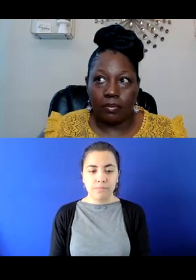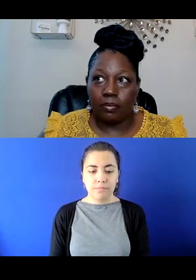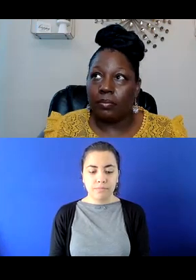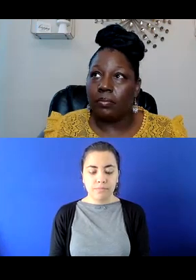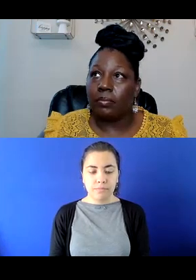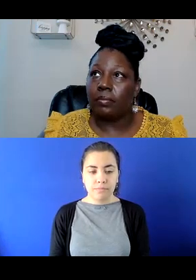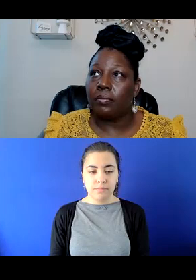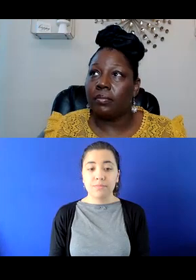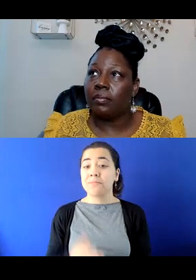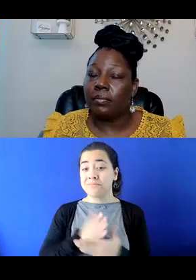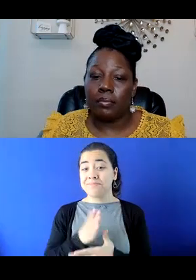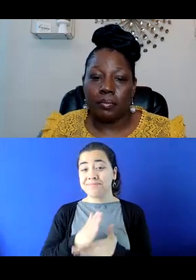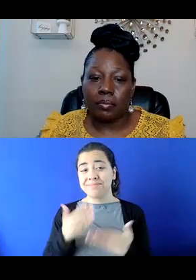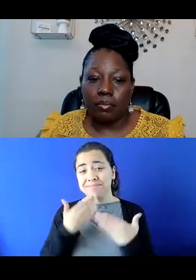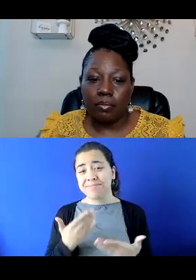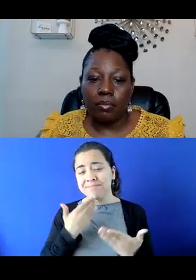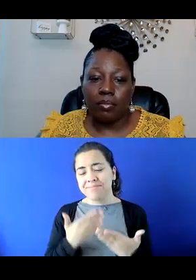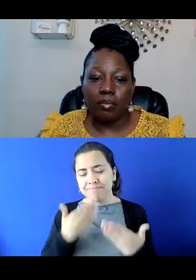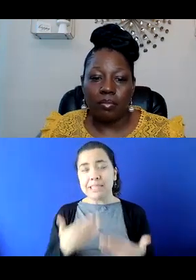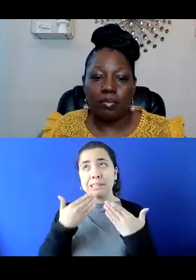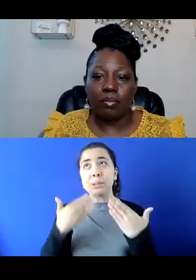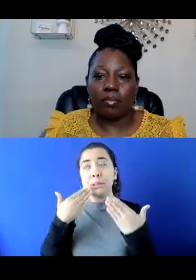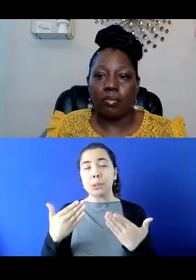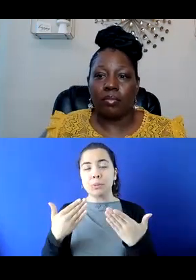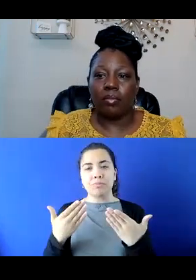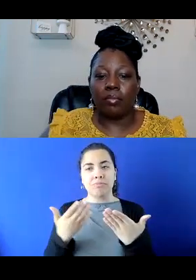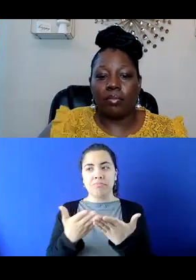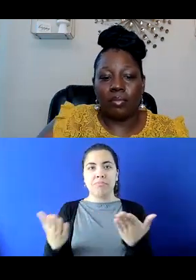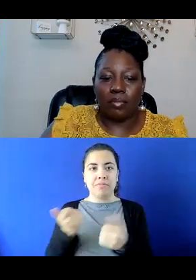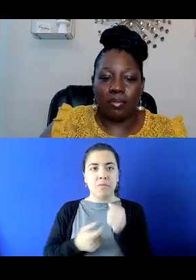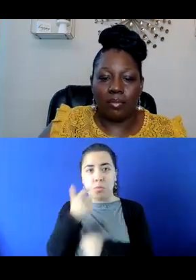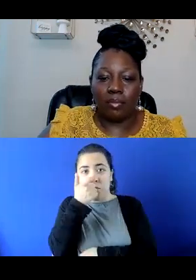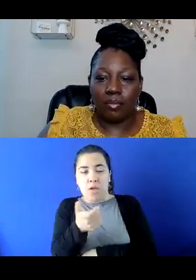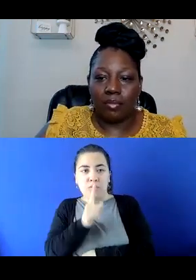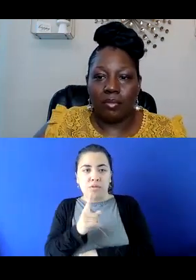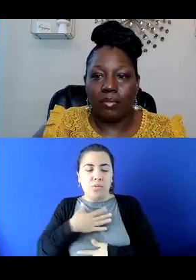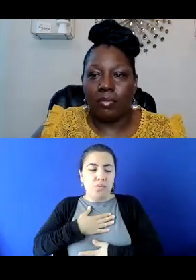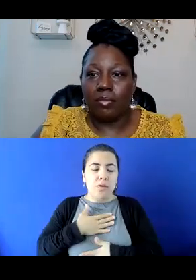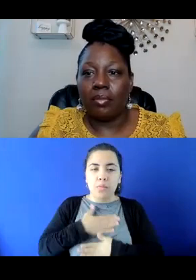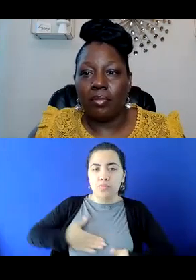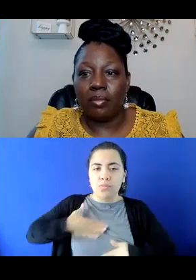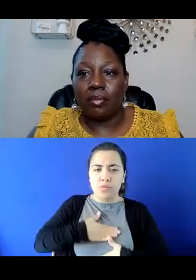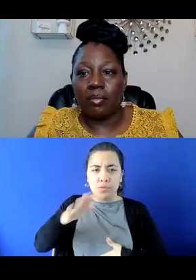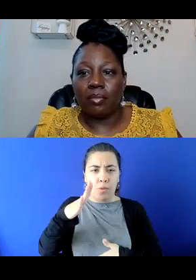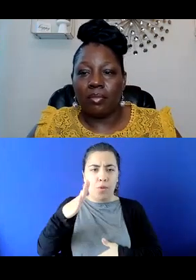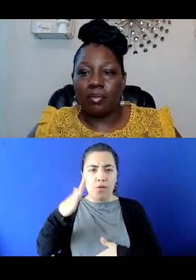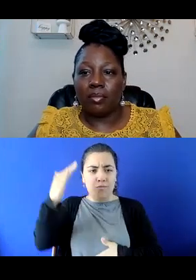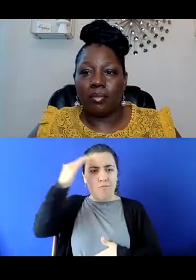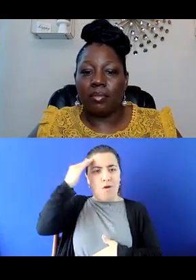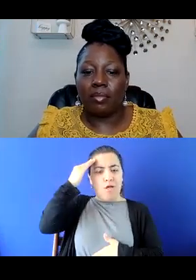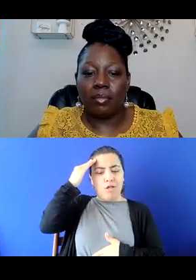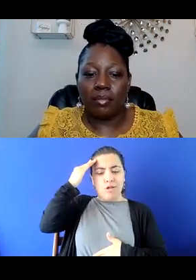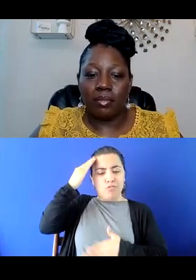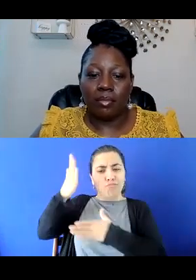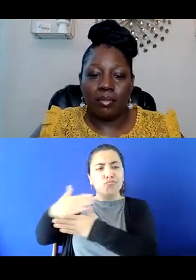All right, again, many thank yous. Everyone appreciates your knowledge and all that you've shared. Lots of people